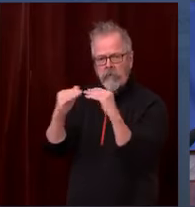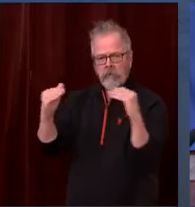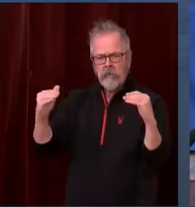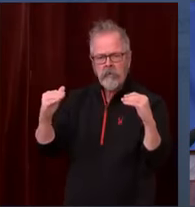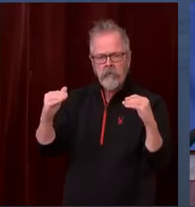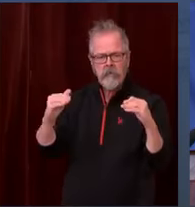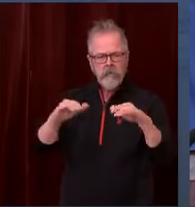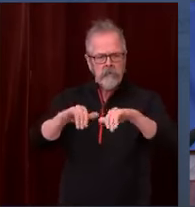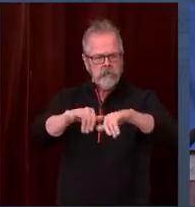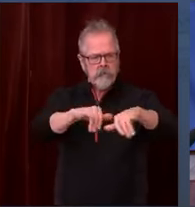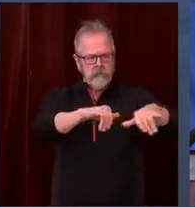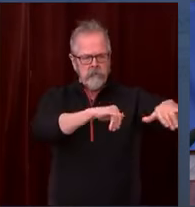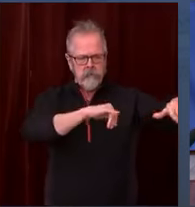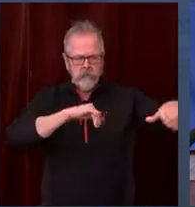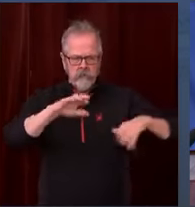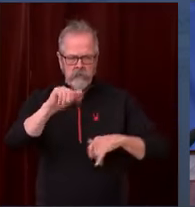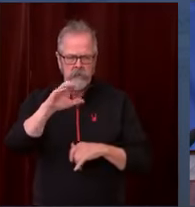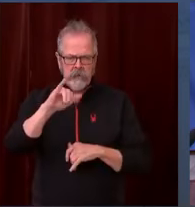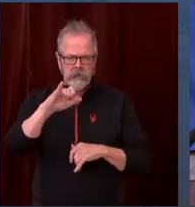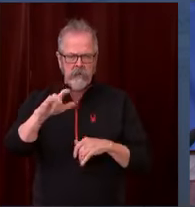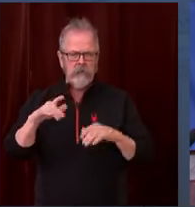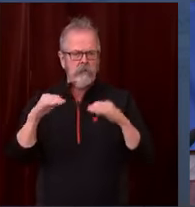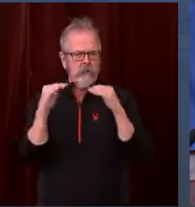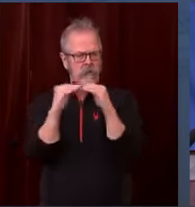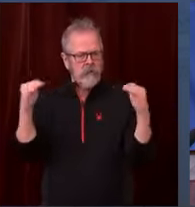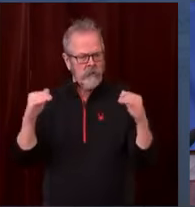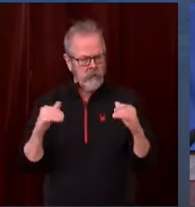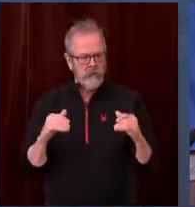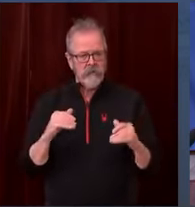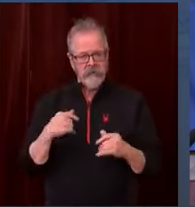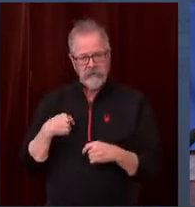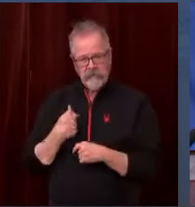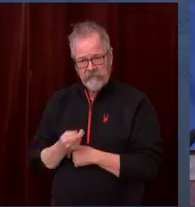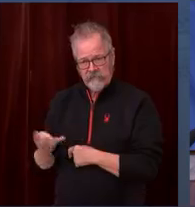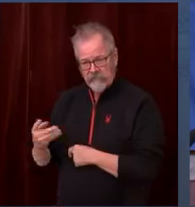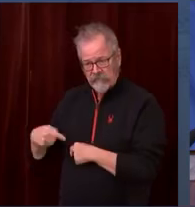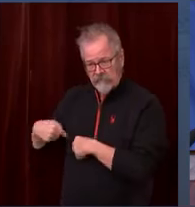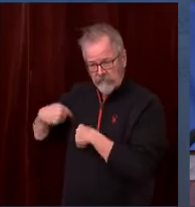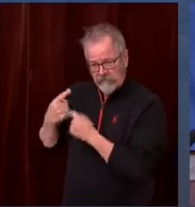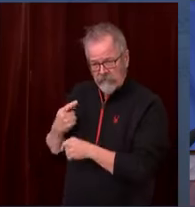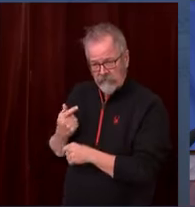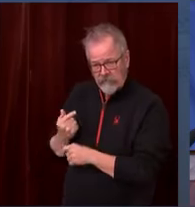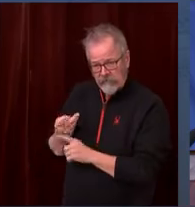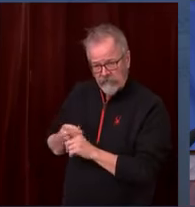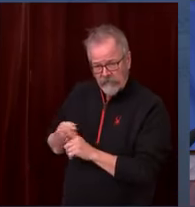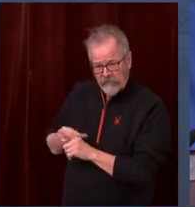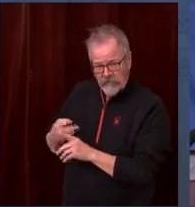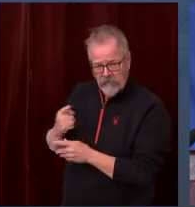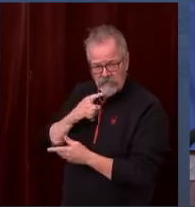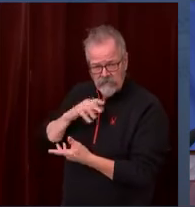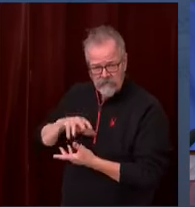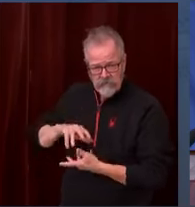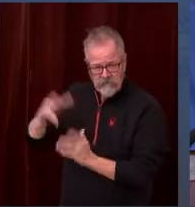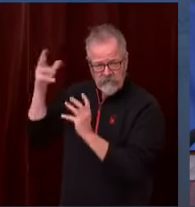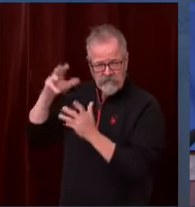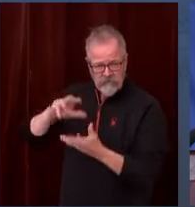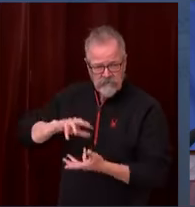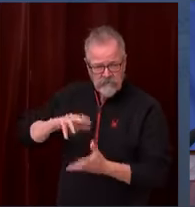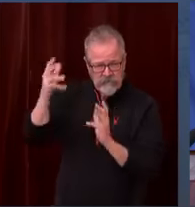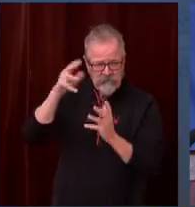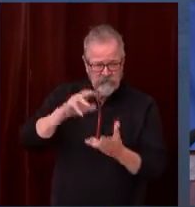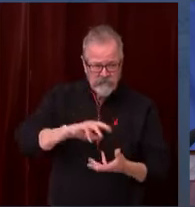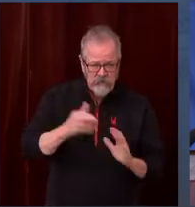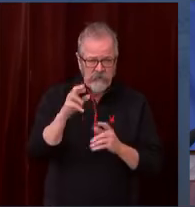The crises of the past years, both in the area of public health and in racial justice, have made even more apparent